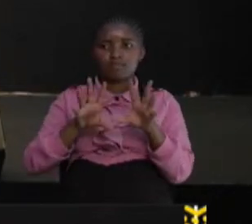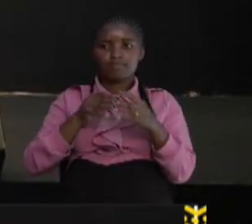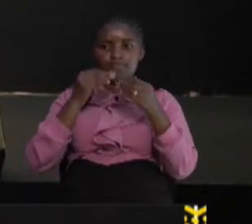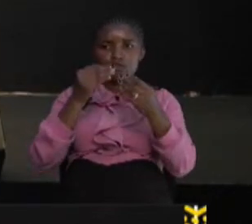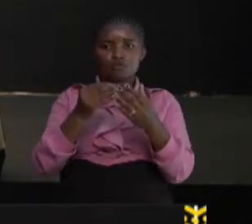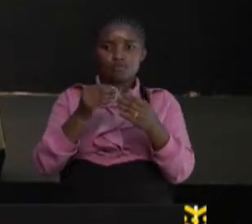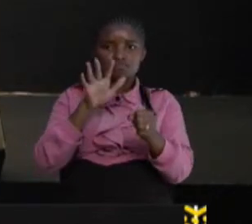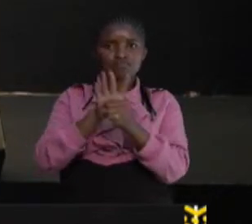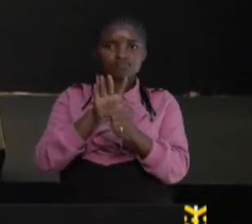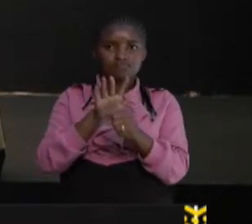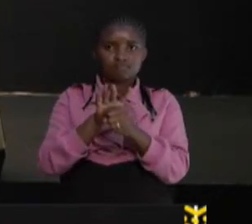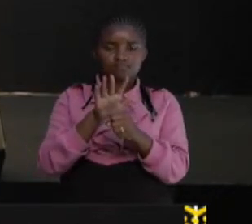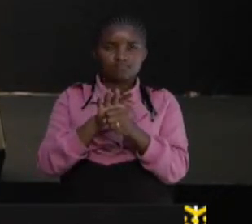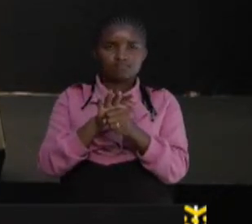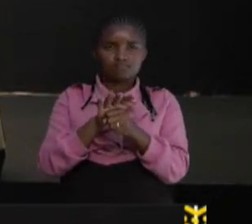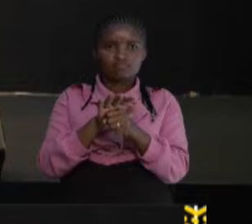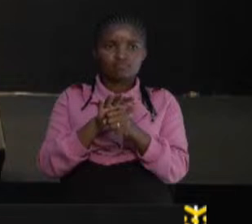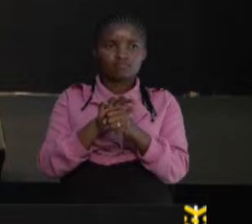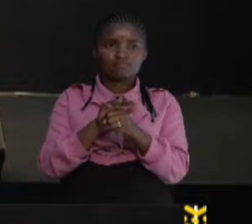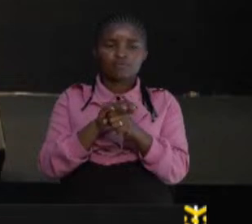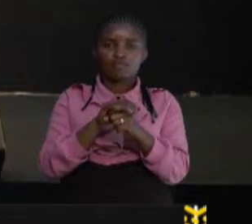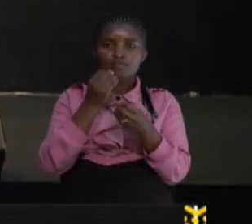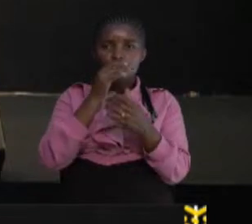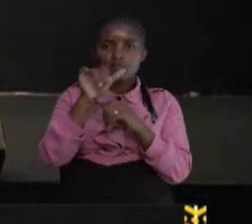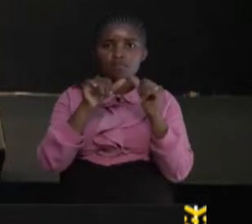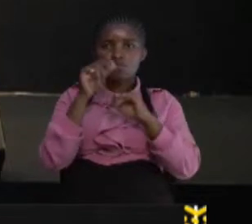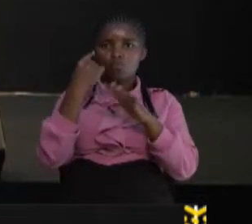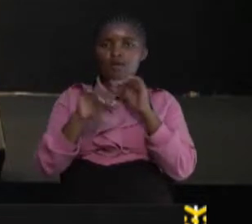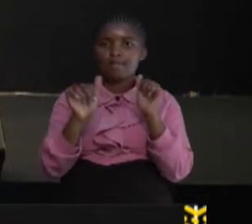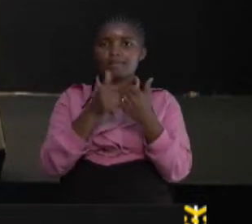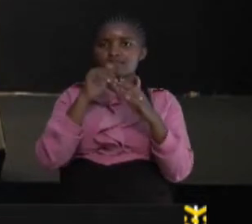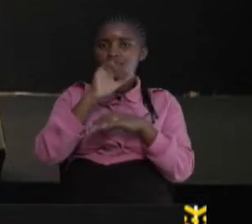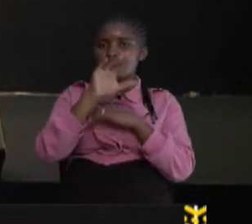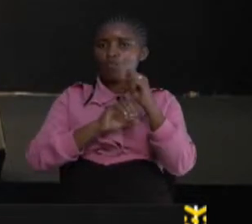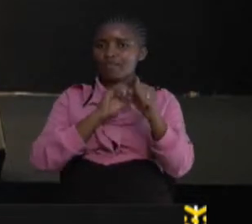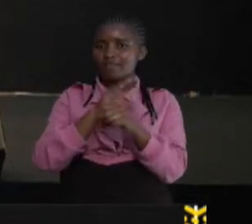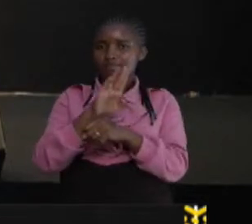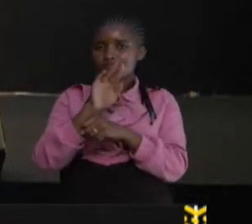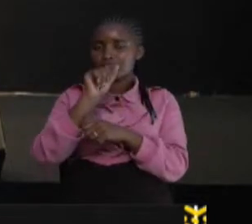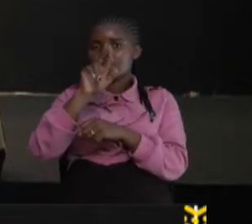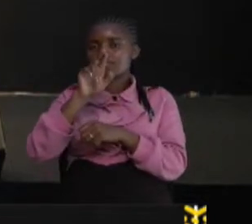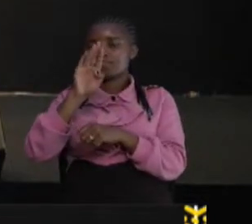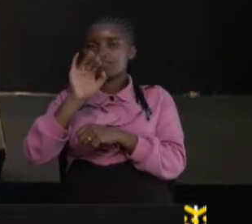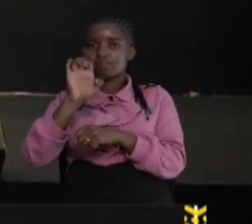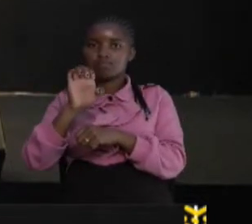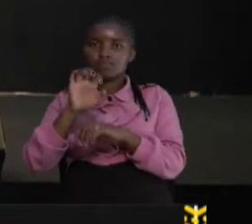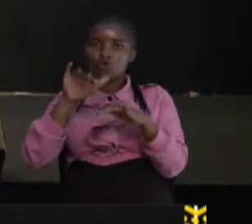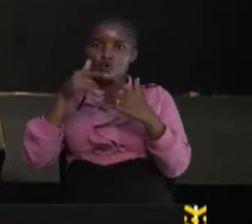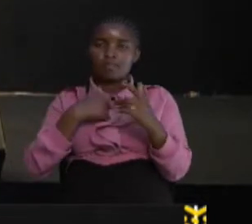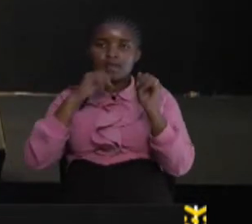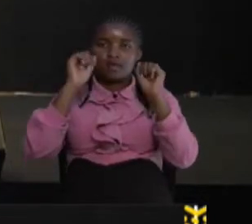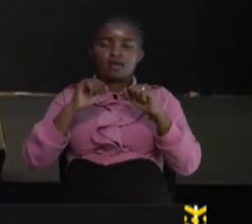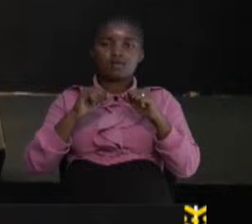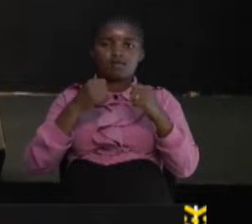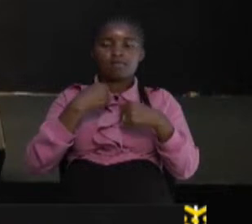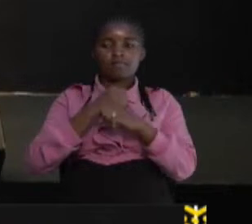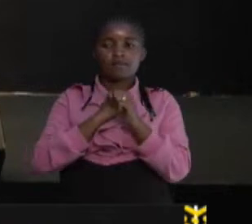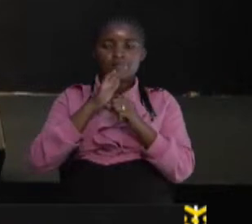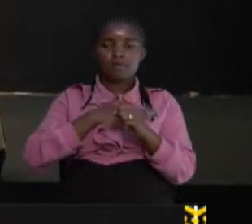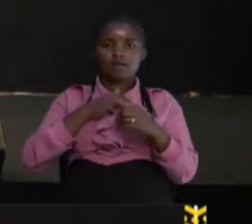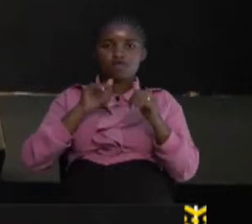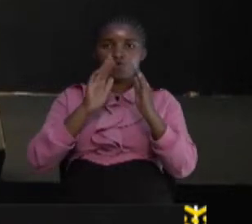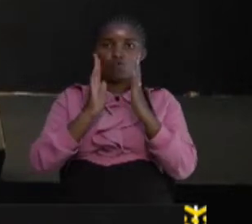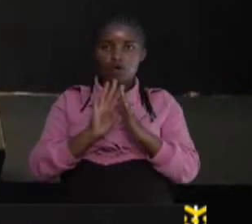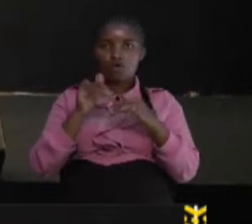plot for plot, blow for blow of what happened in the movie Barbie? Is that what it looks like? How do I retain my follower or